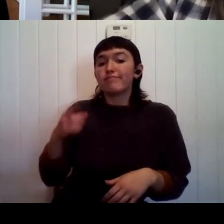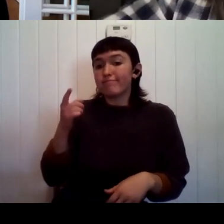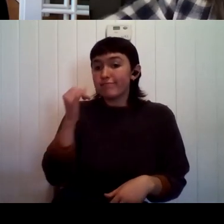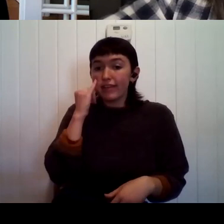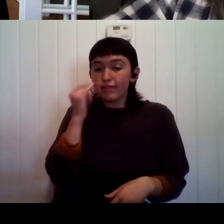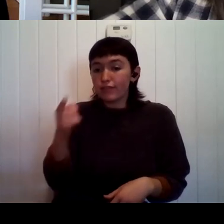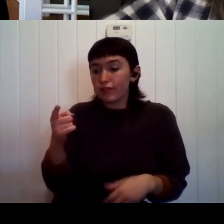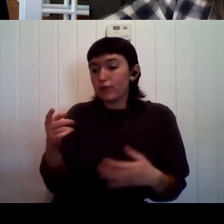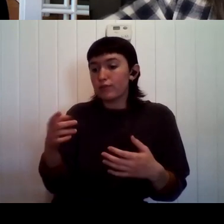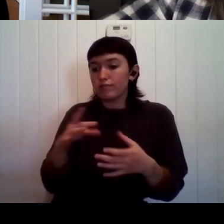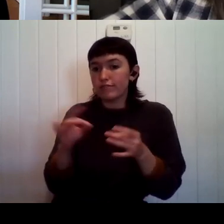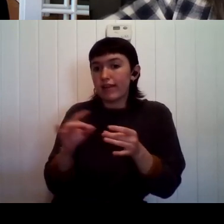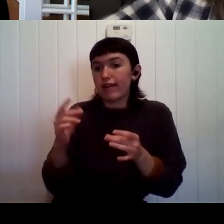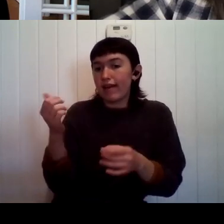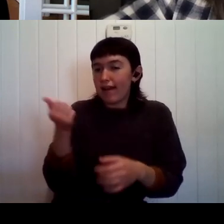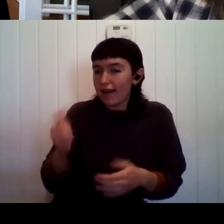them?